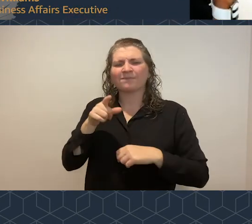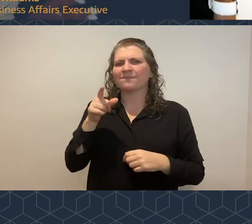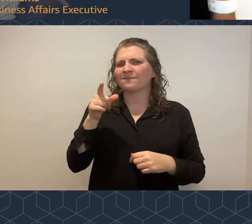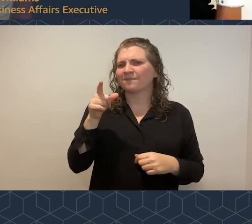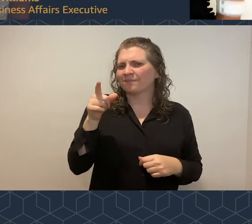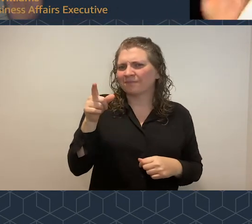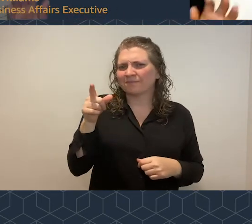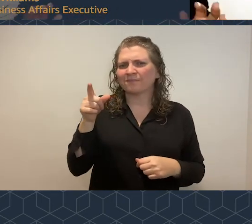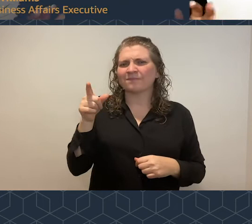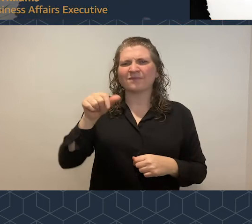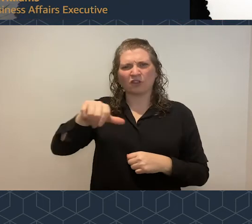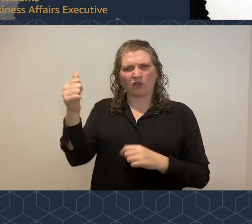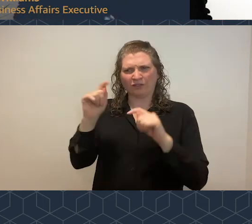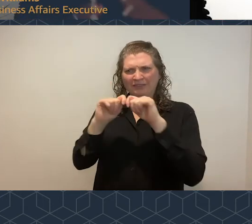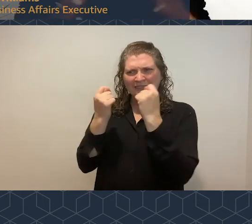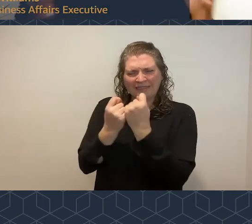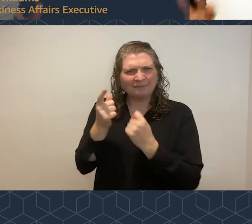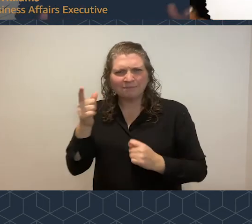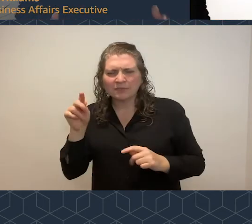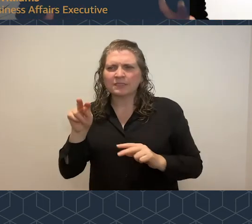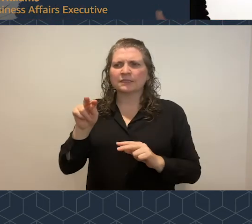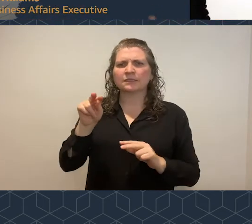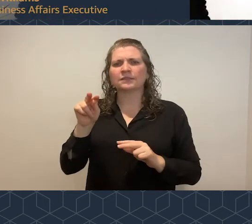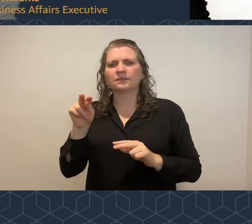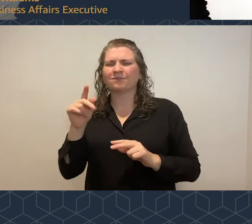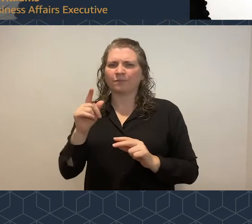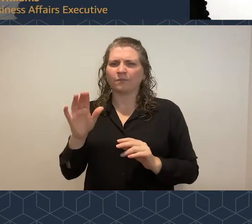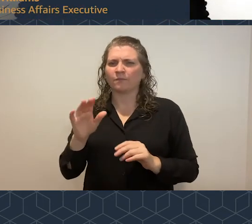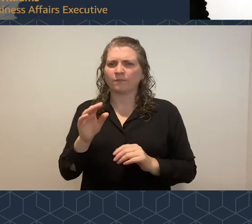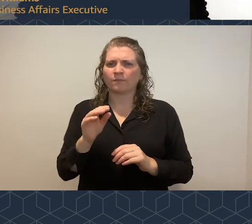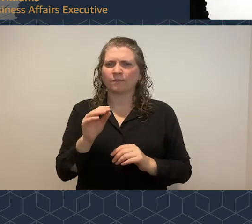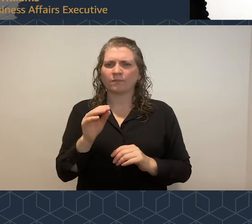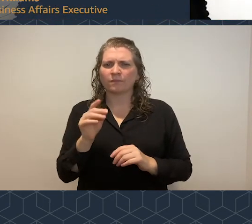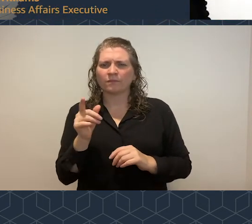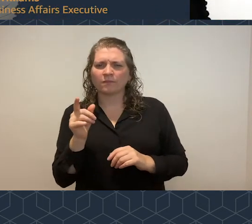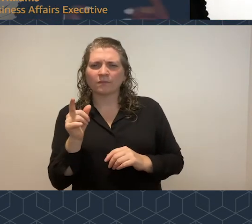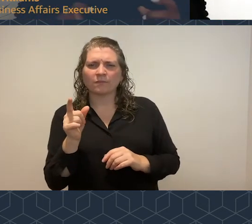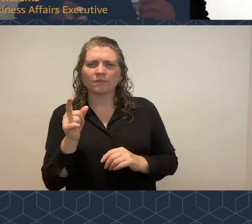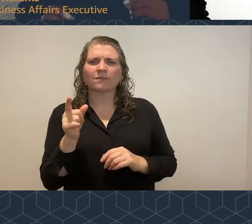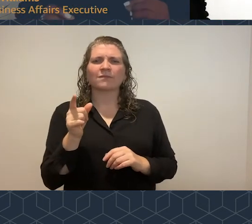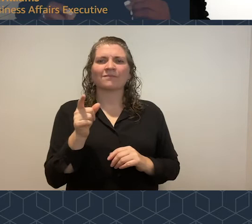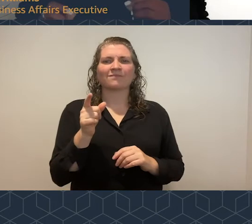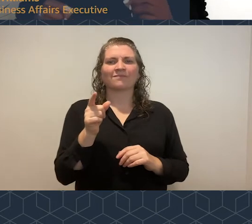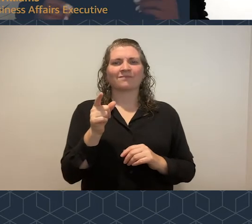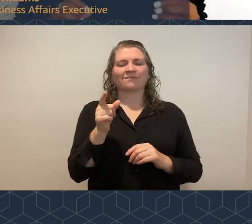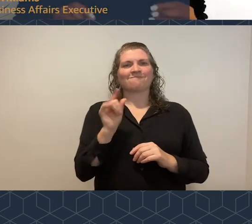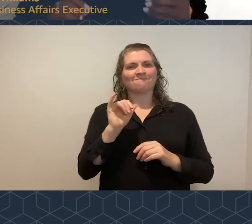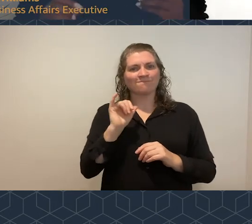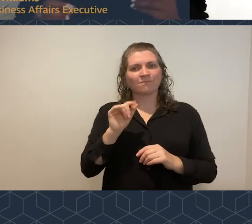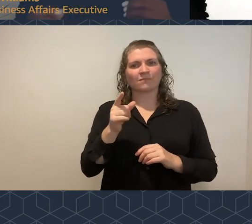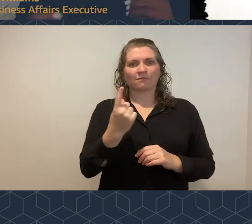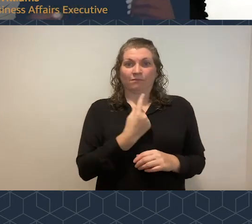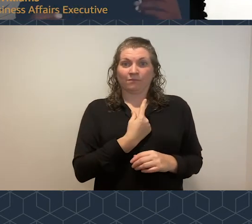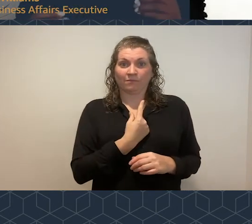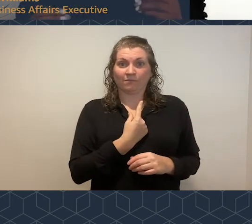a birthday, or, there's expense accounts and that sort of thing. So really just having me connect the dots between frugality